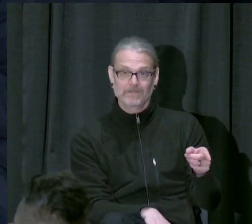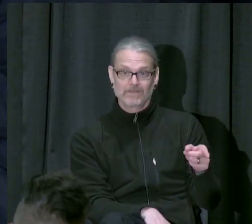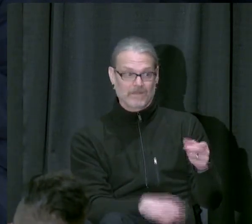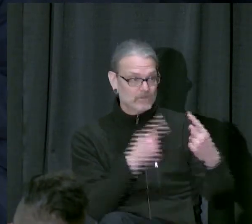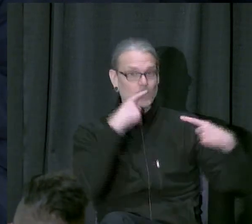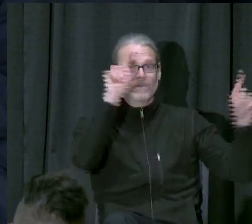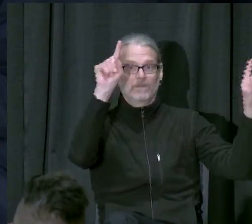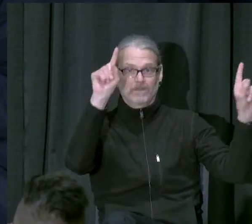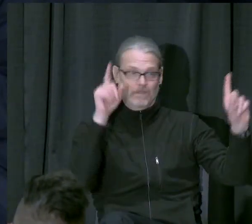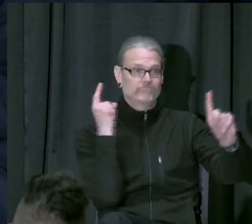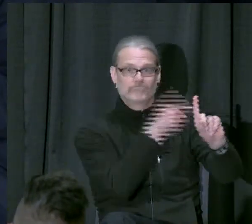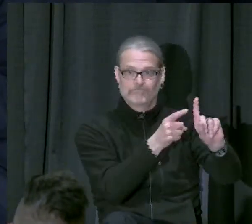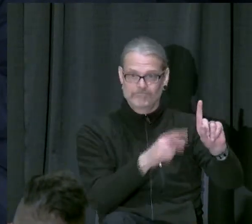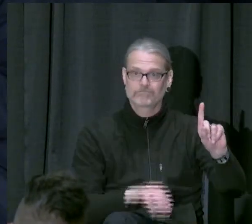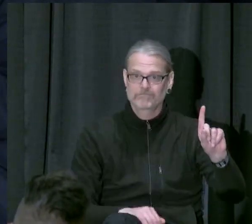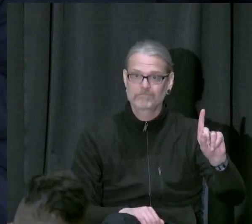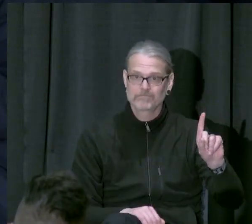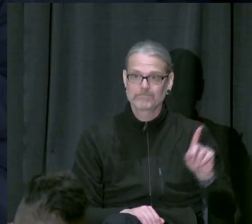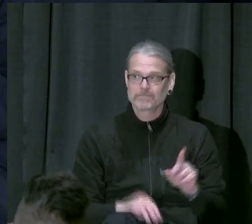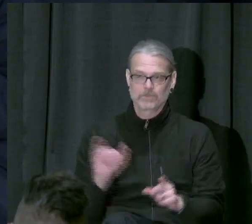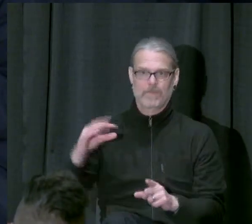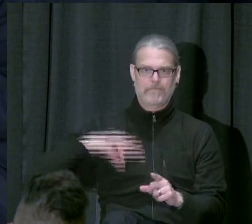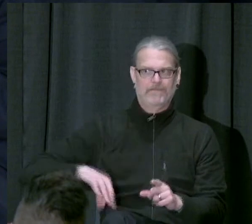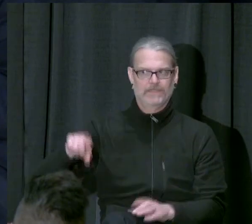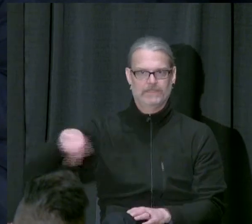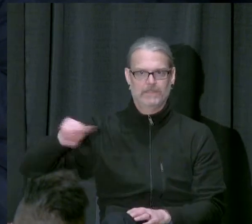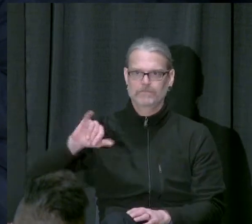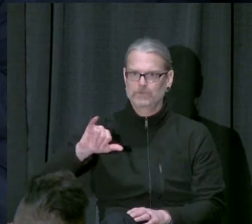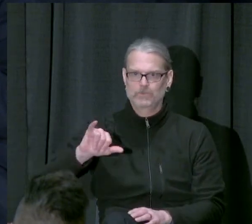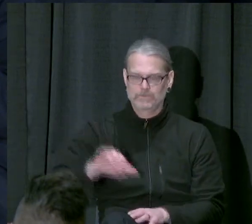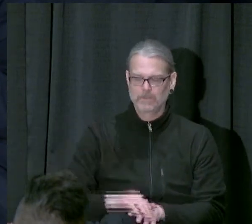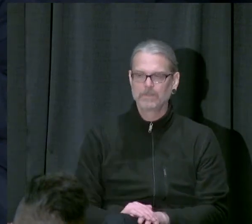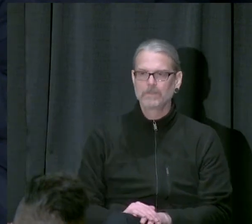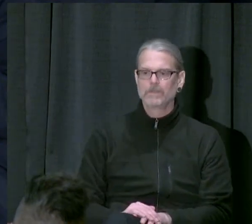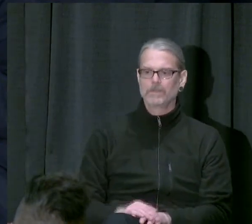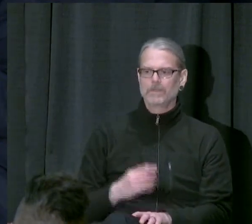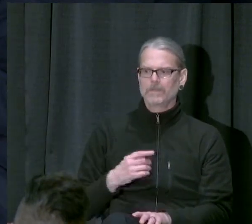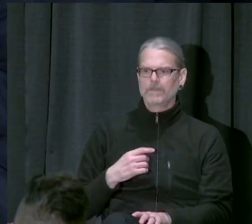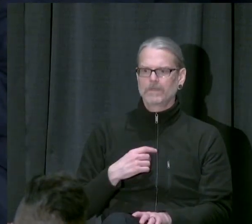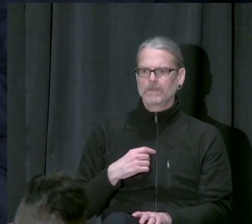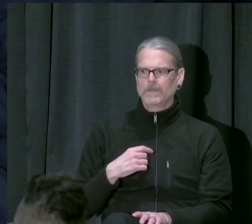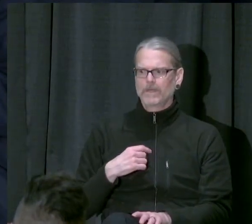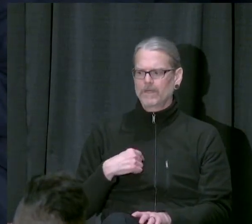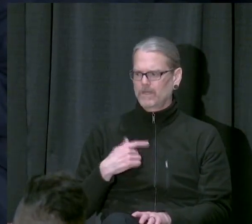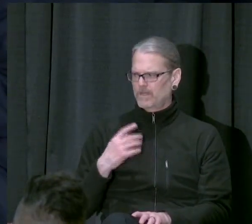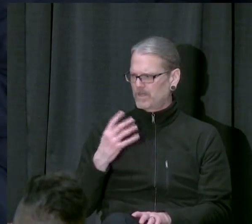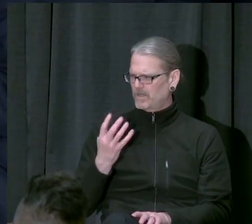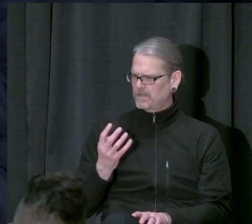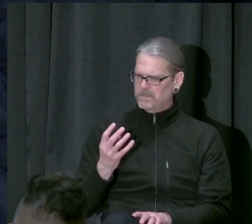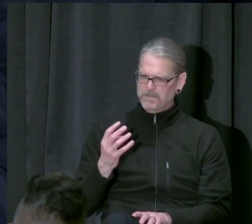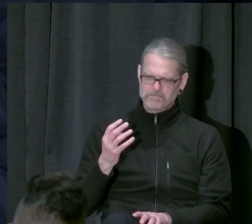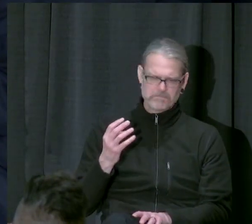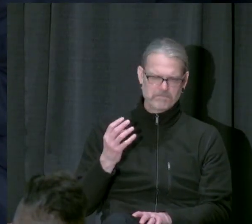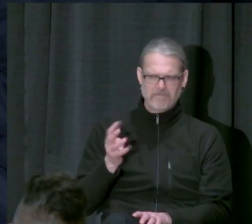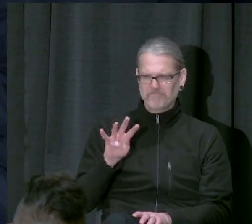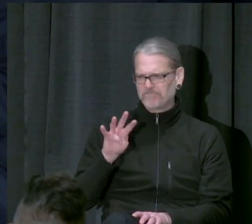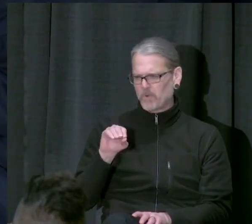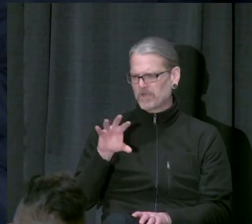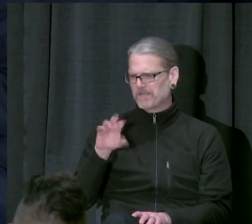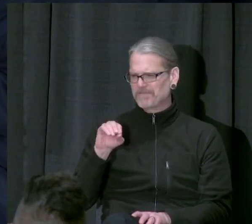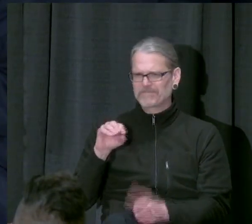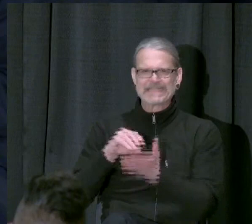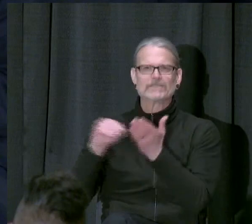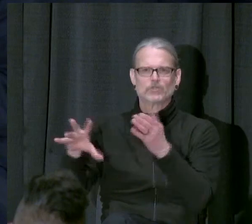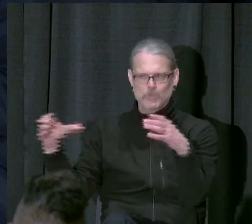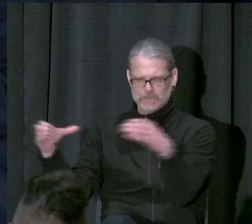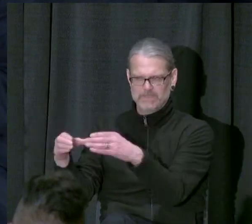end of it all. I was with one group of students, there must have been about 40 or 50 that were in